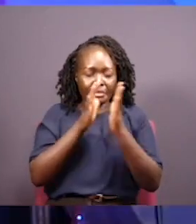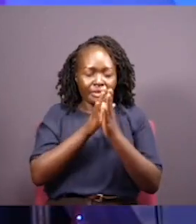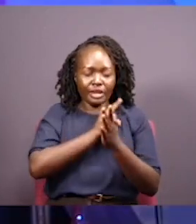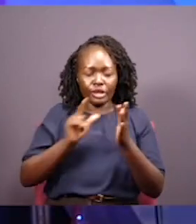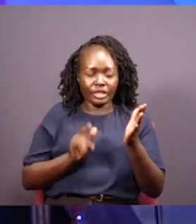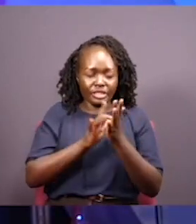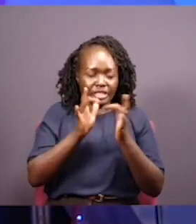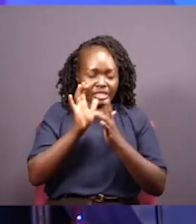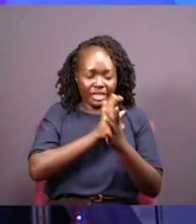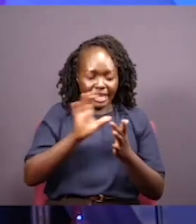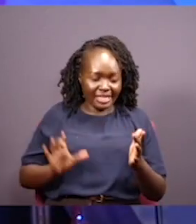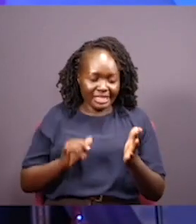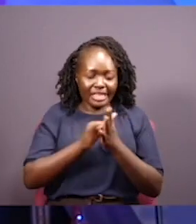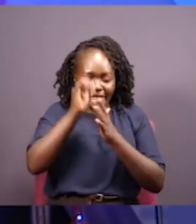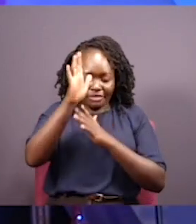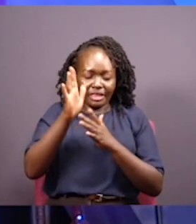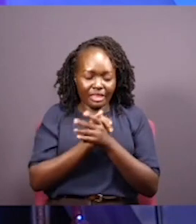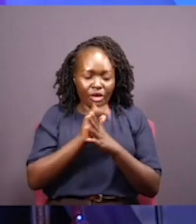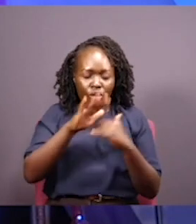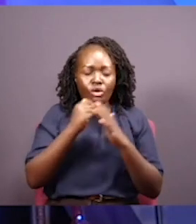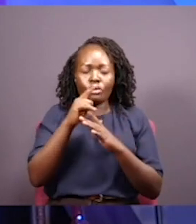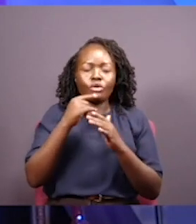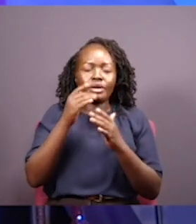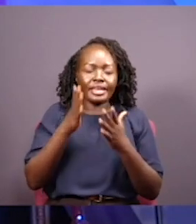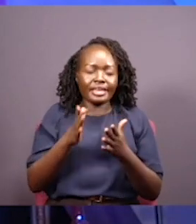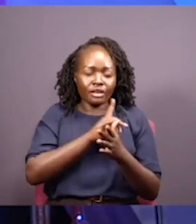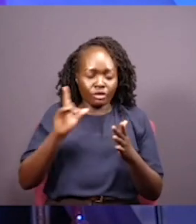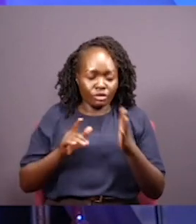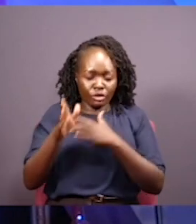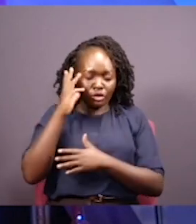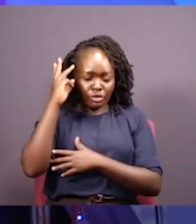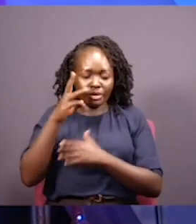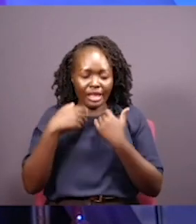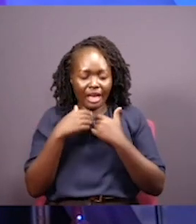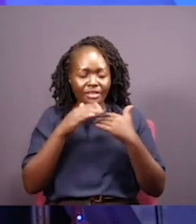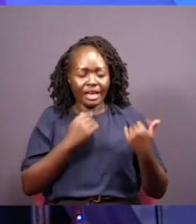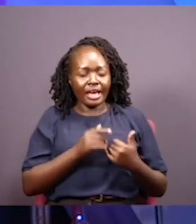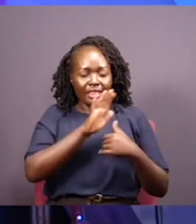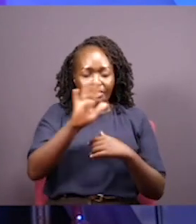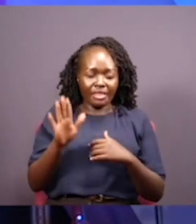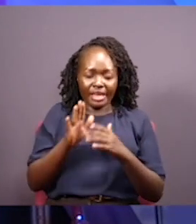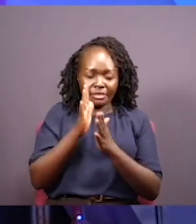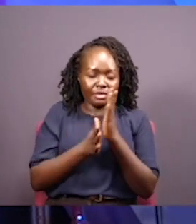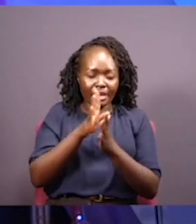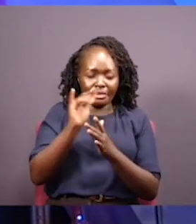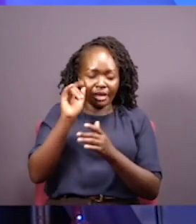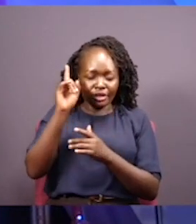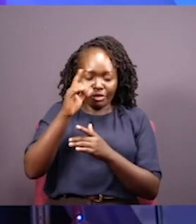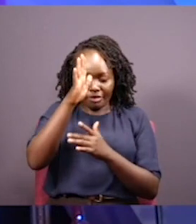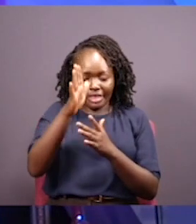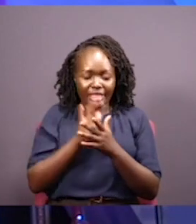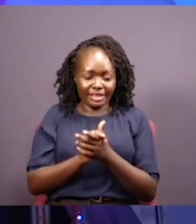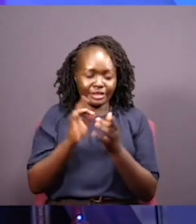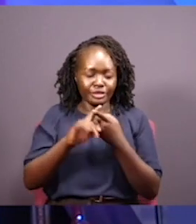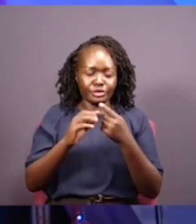that Father, all who are within earshot, Lord God, will have their hearts prepared by you, Father, to receive this